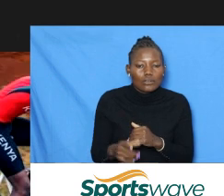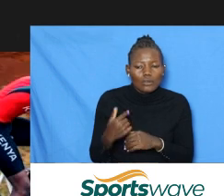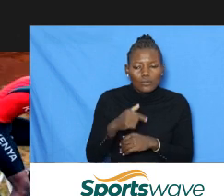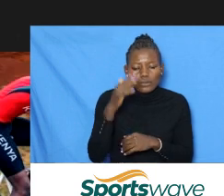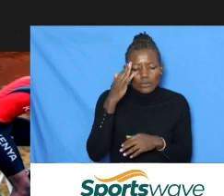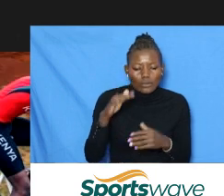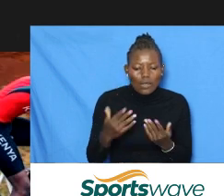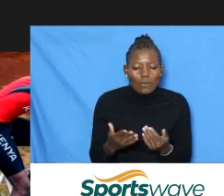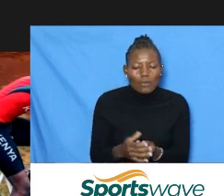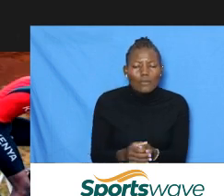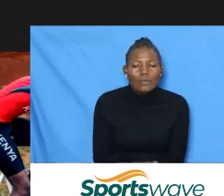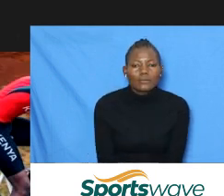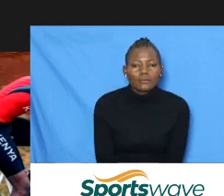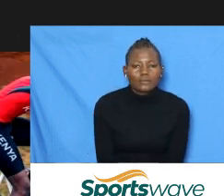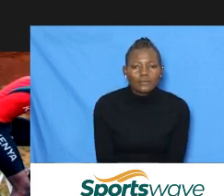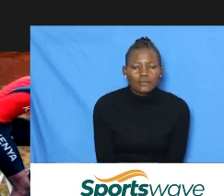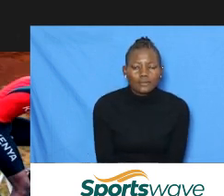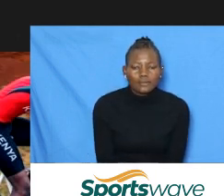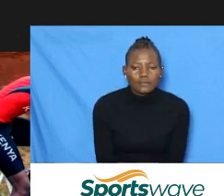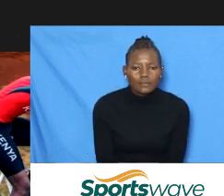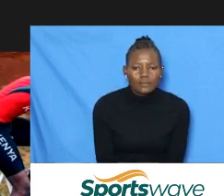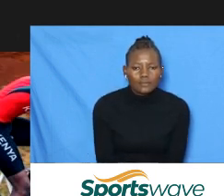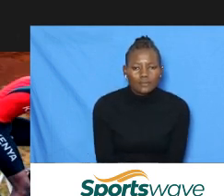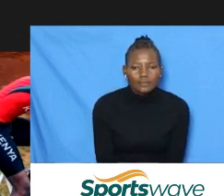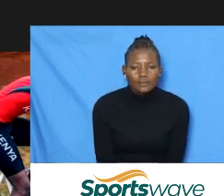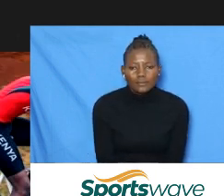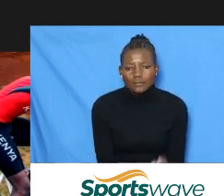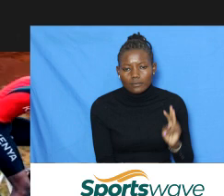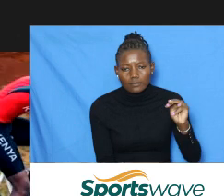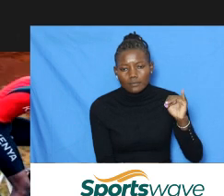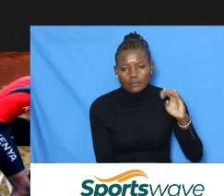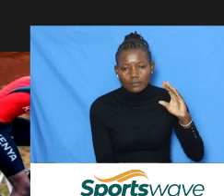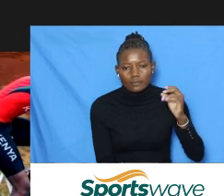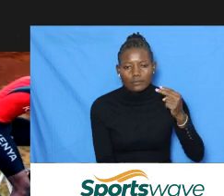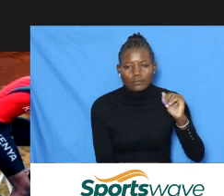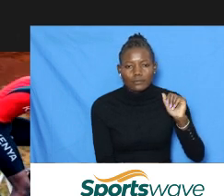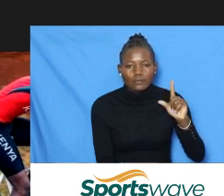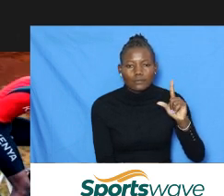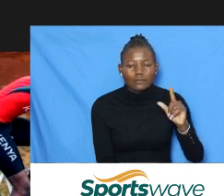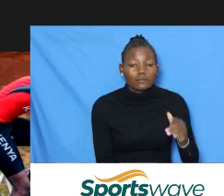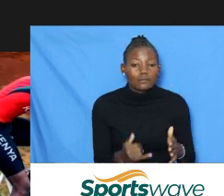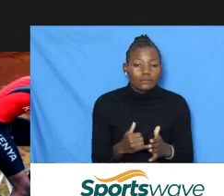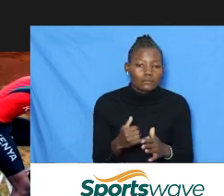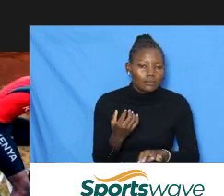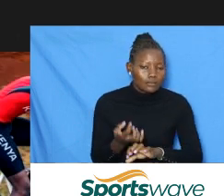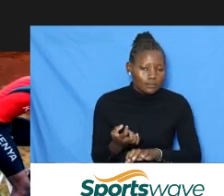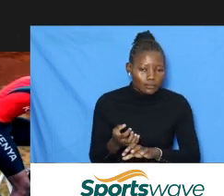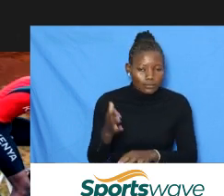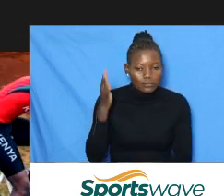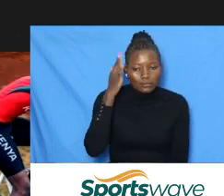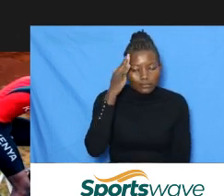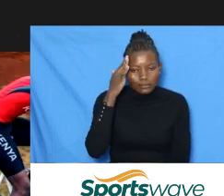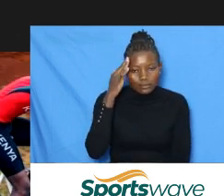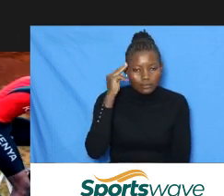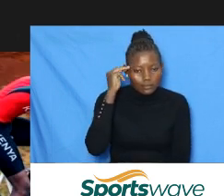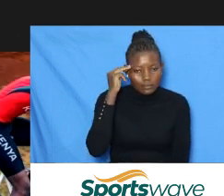Please. So, Mr. Michael John Abotsi, it's very difficult to know the mental